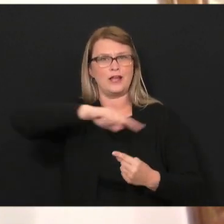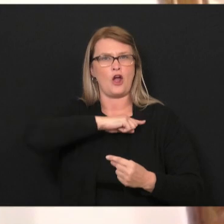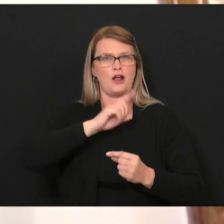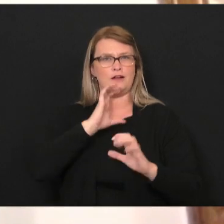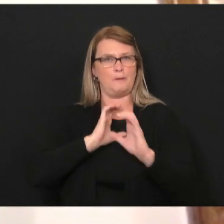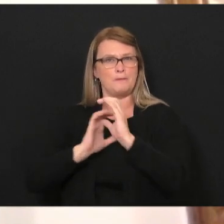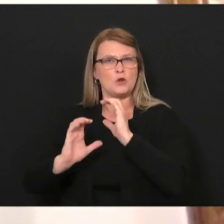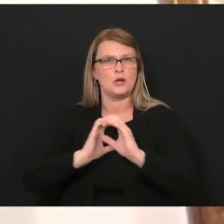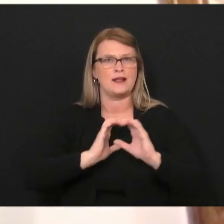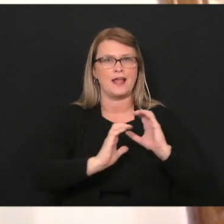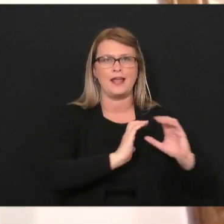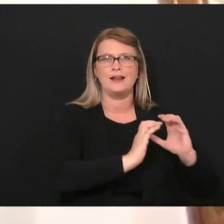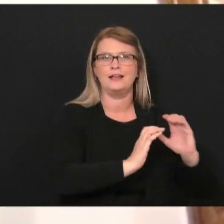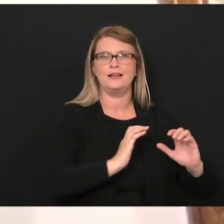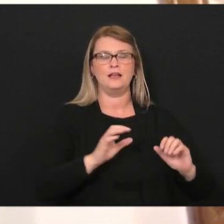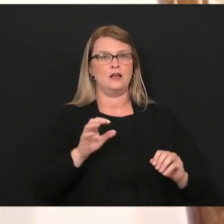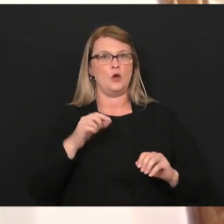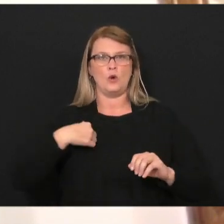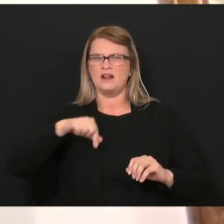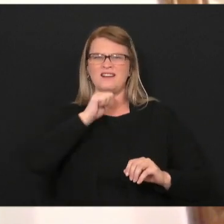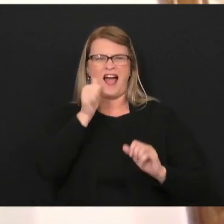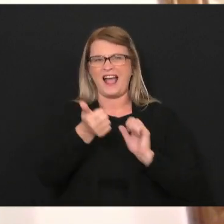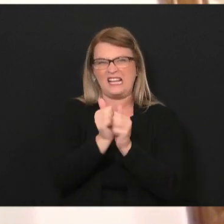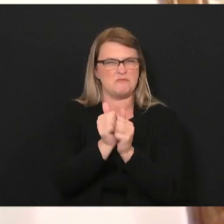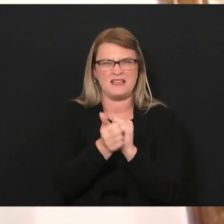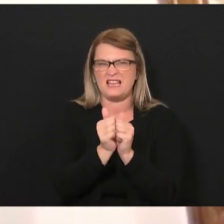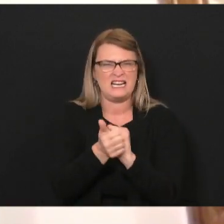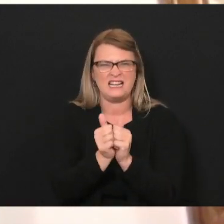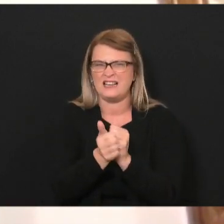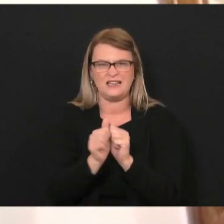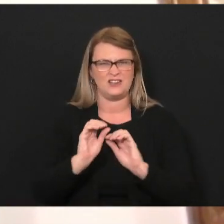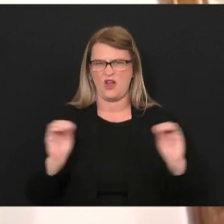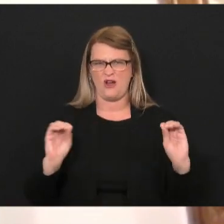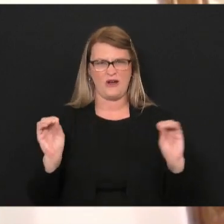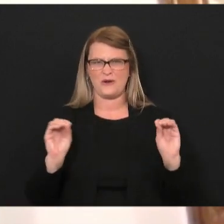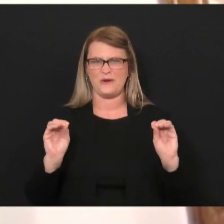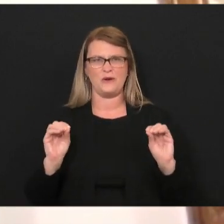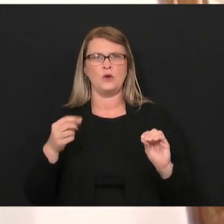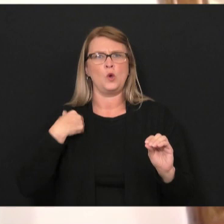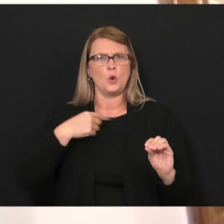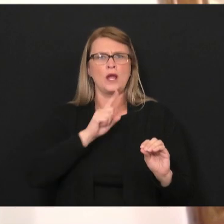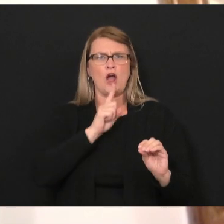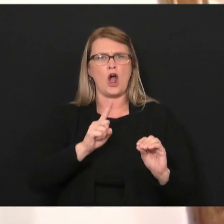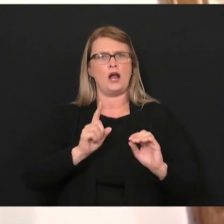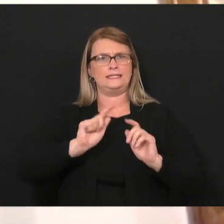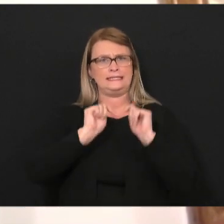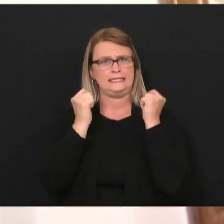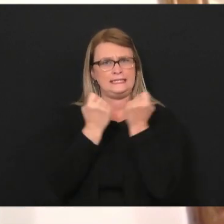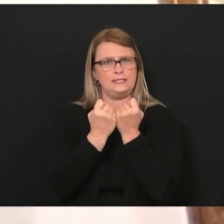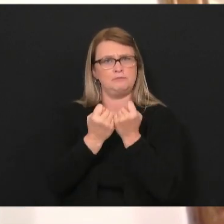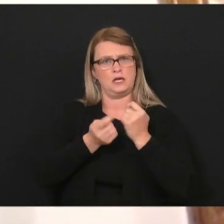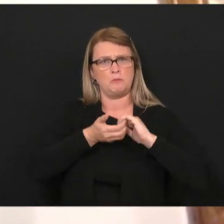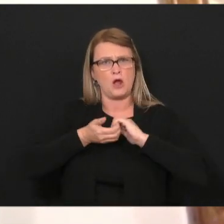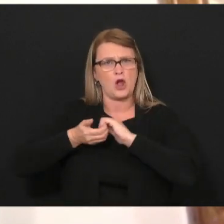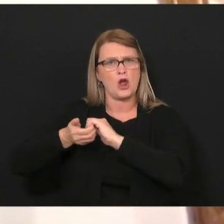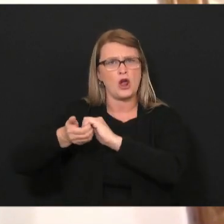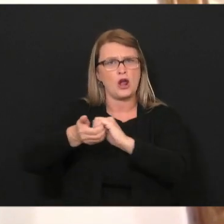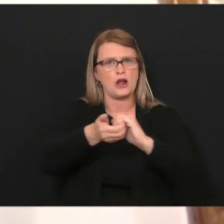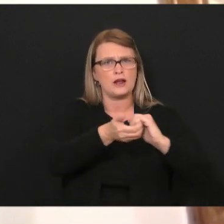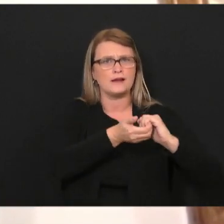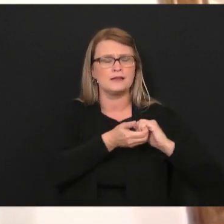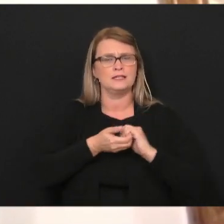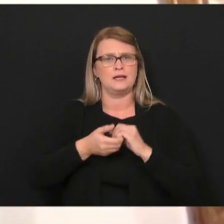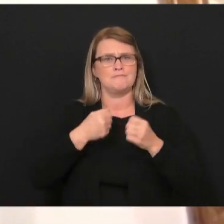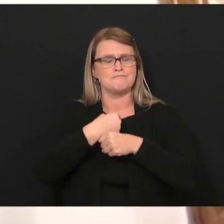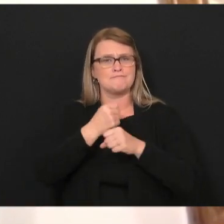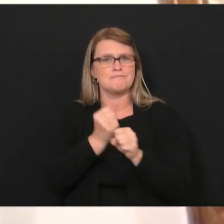communicating. There's nobody who's competing against each other. We are all part of West Virginia. We are here to try to make